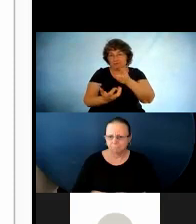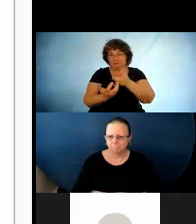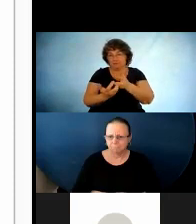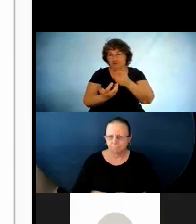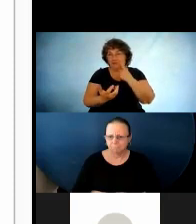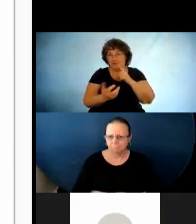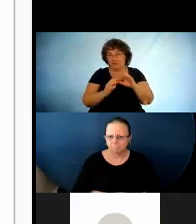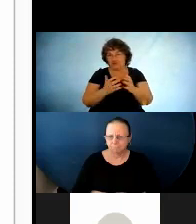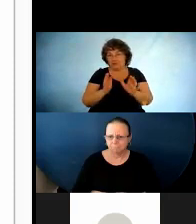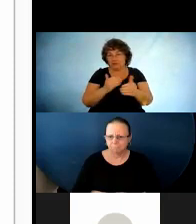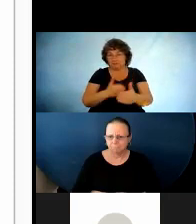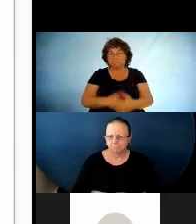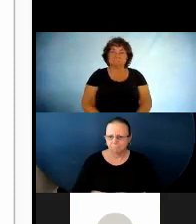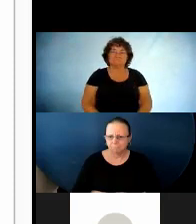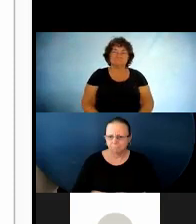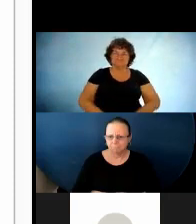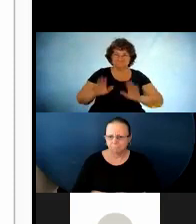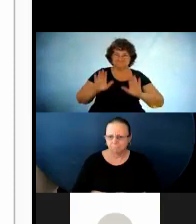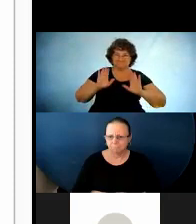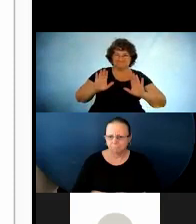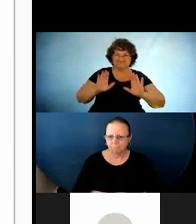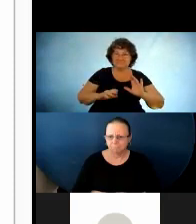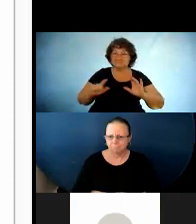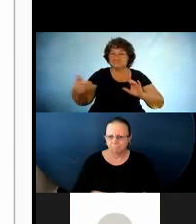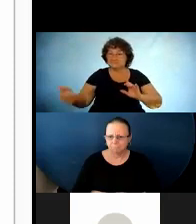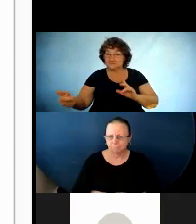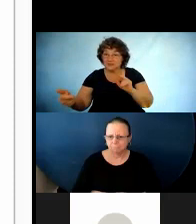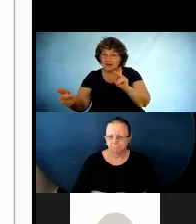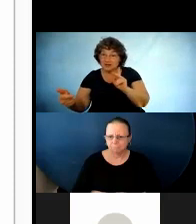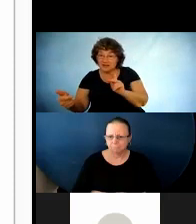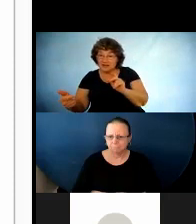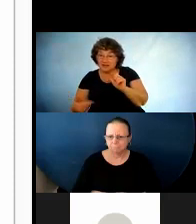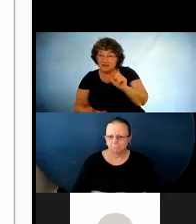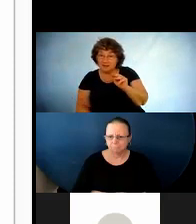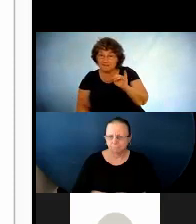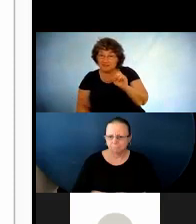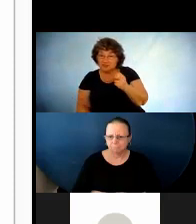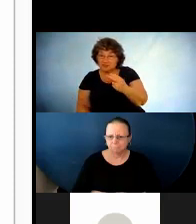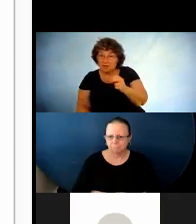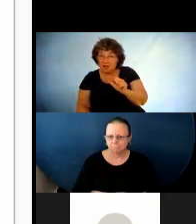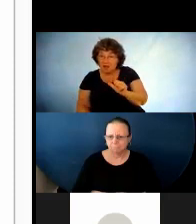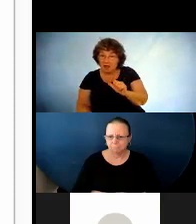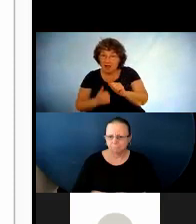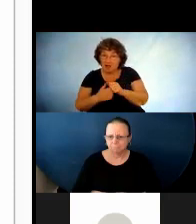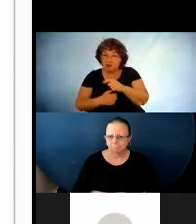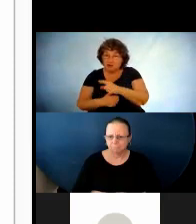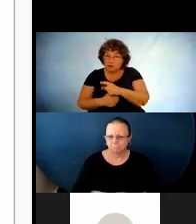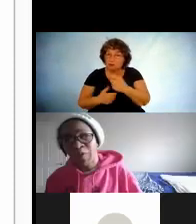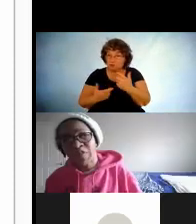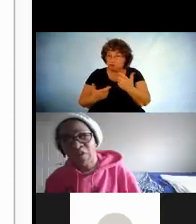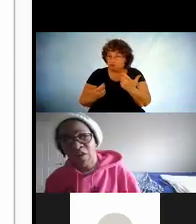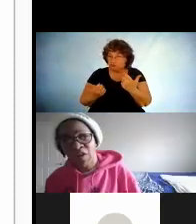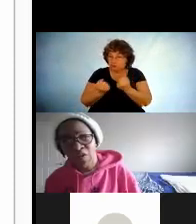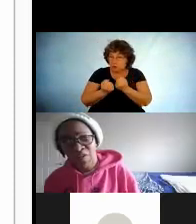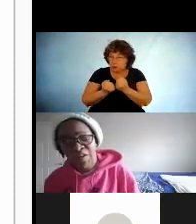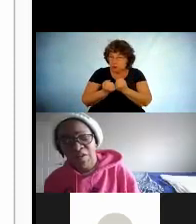Kamisha, how were you encouraged in high school to pursue your dreams and your goals related to adulthood? So I